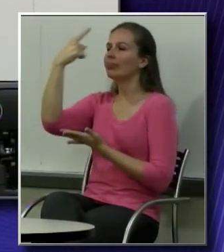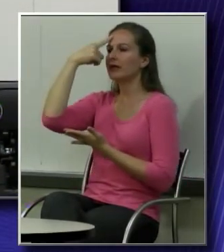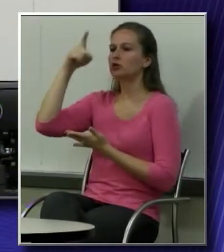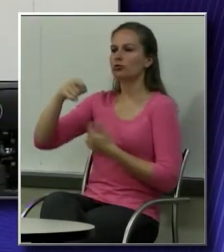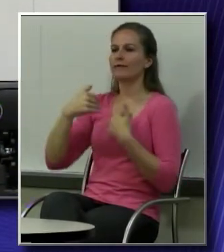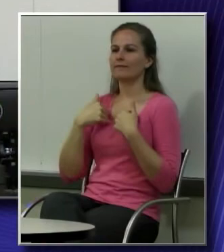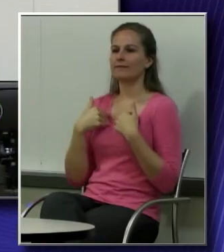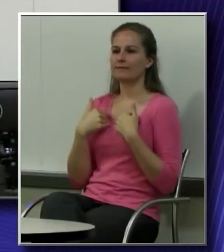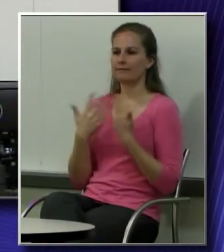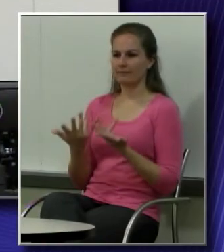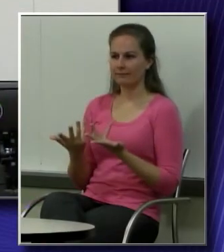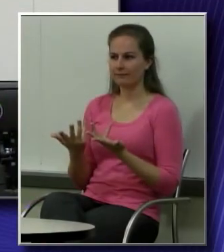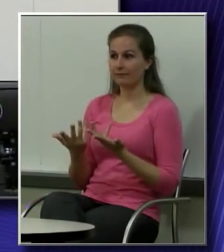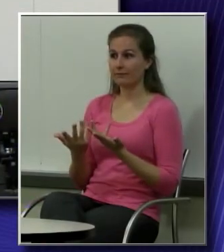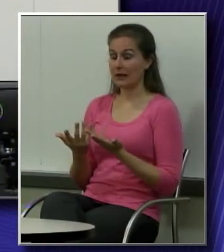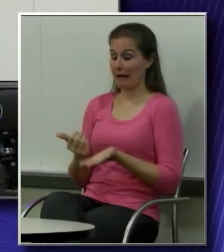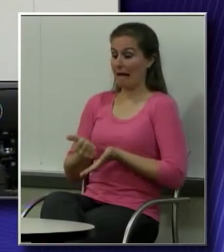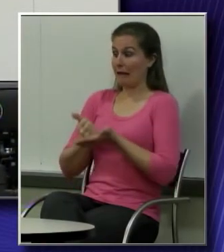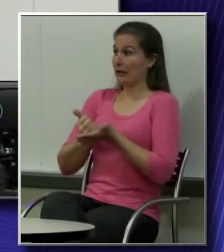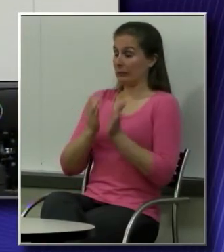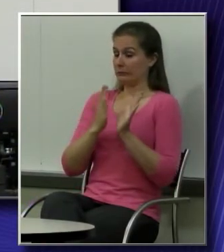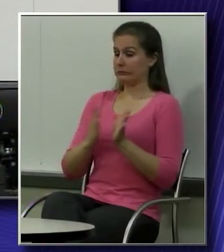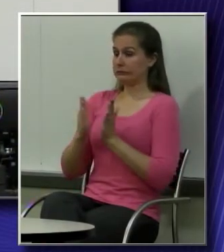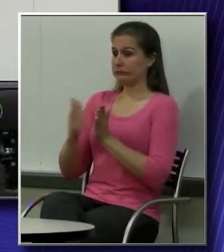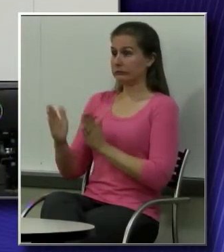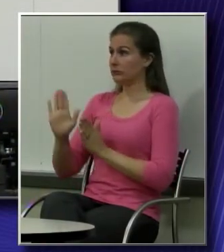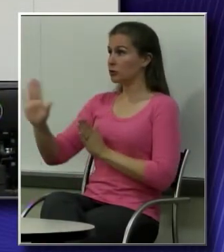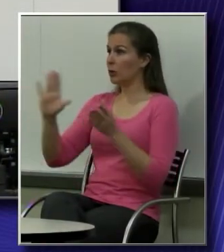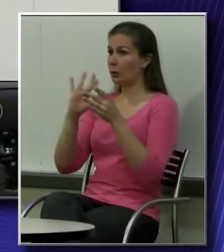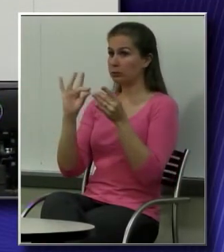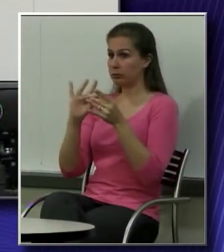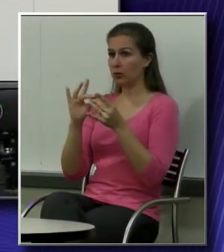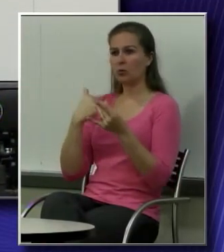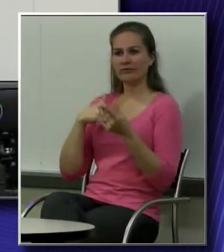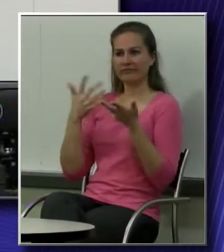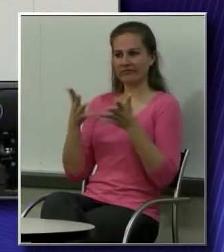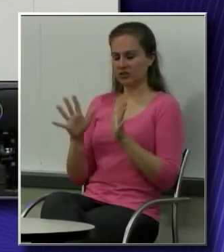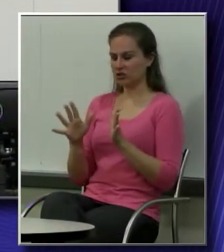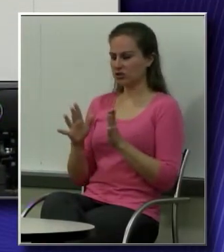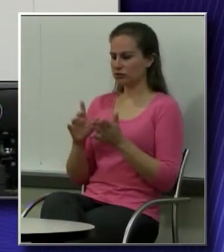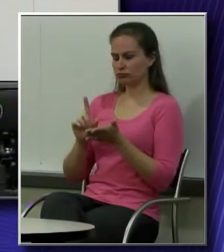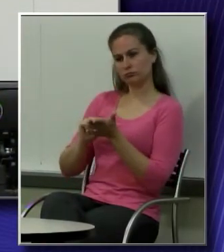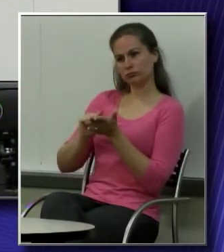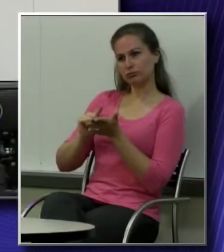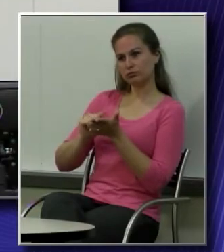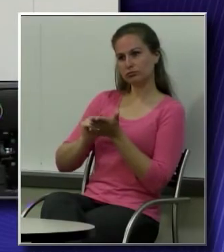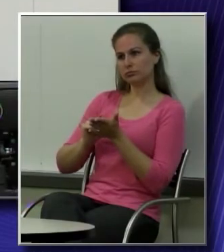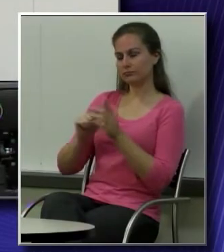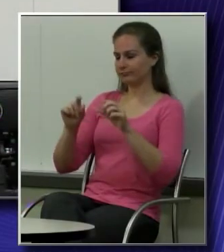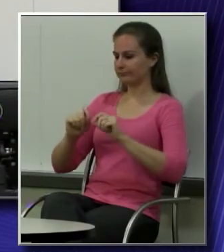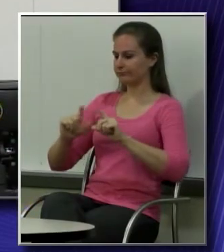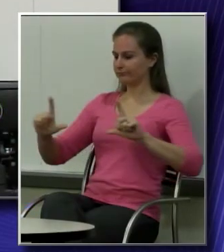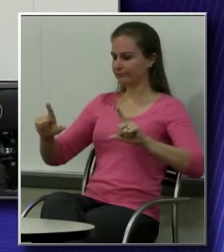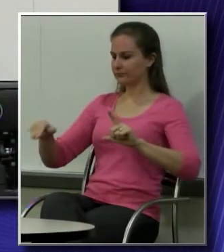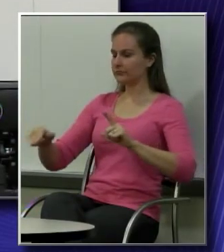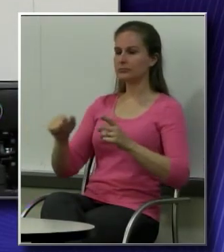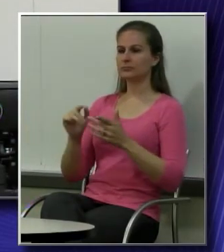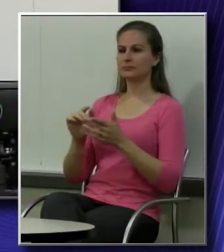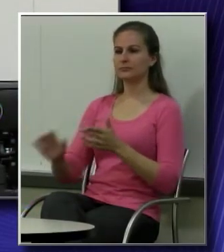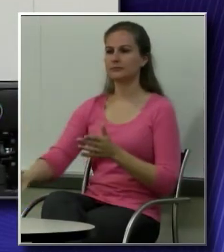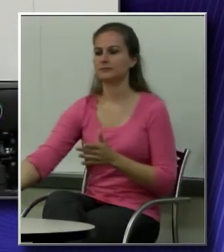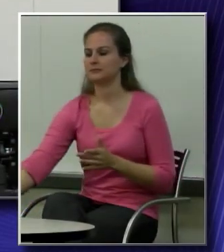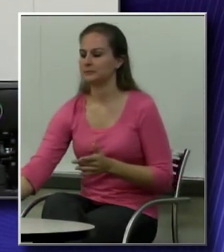help you organize your remarks, we have provided pre-printed comment cards. We've already mentioned those. Those were available at the registration table.